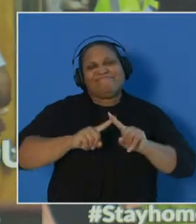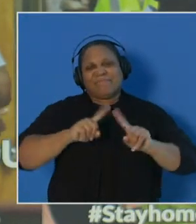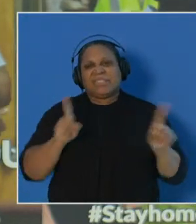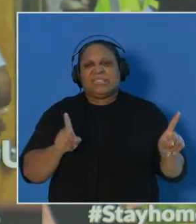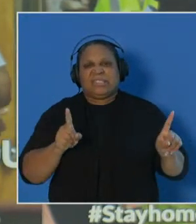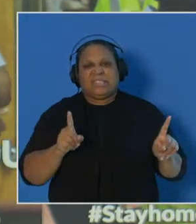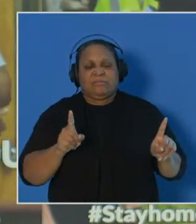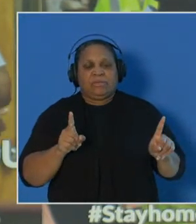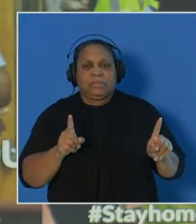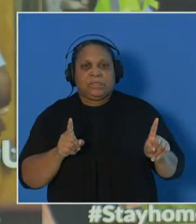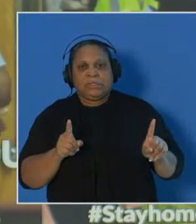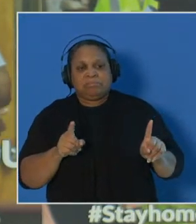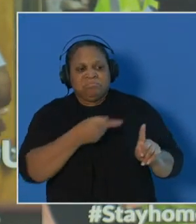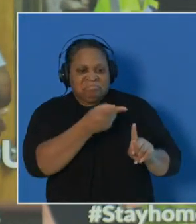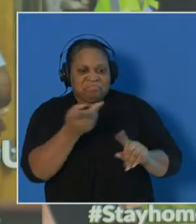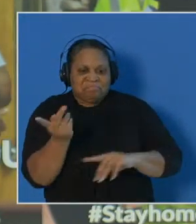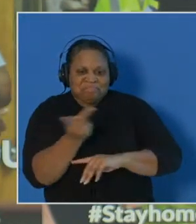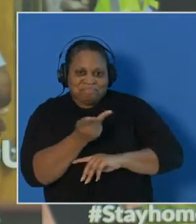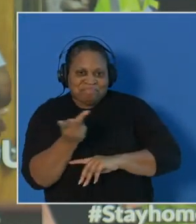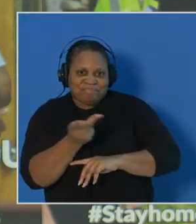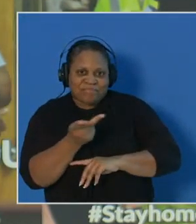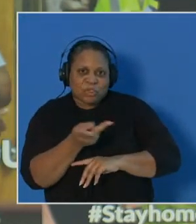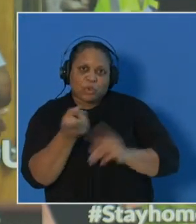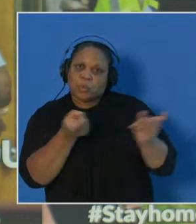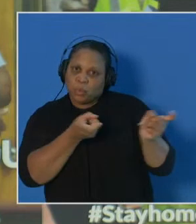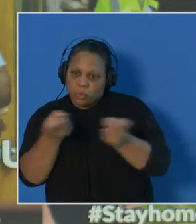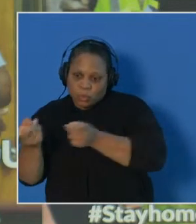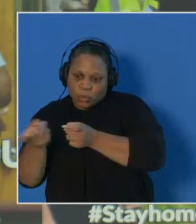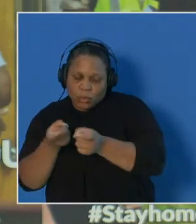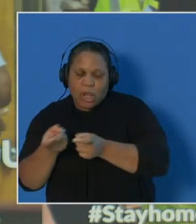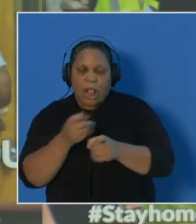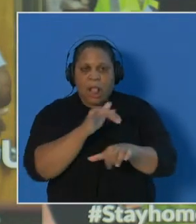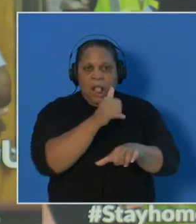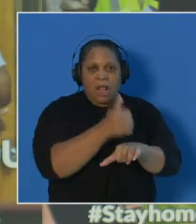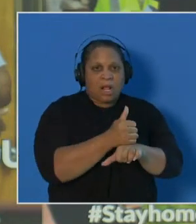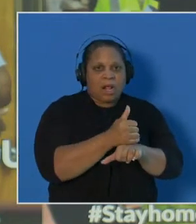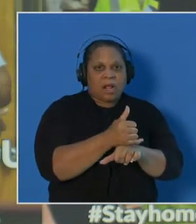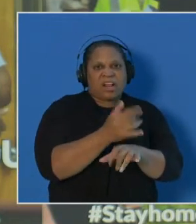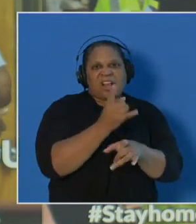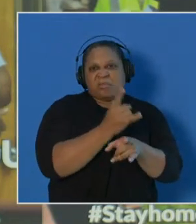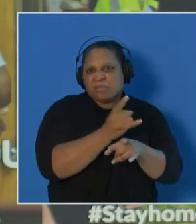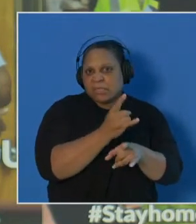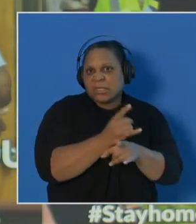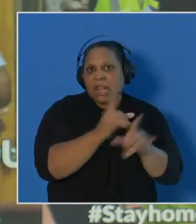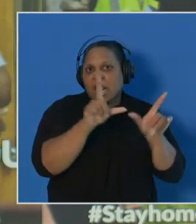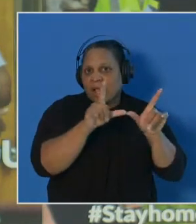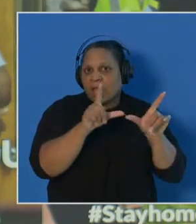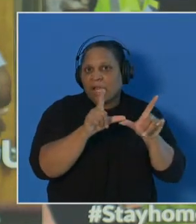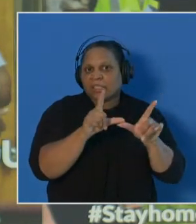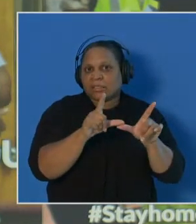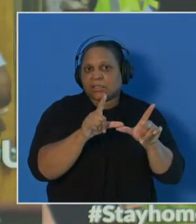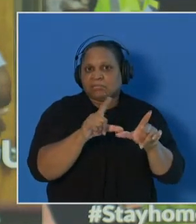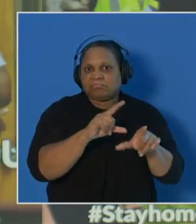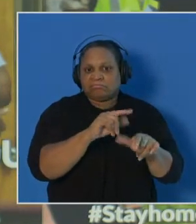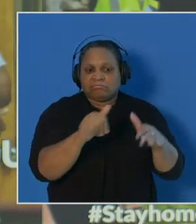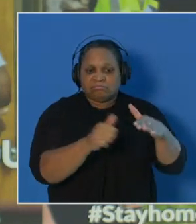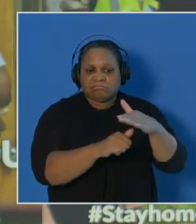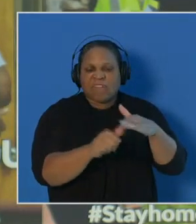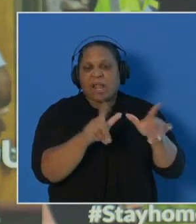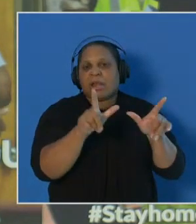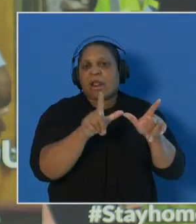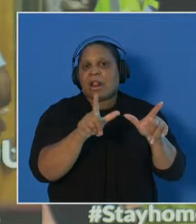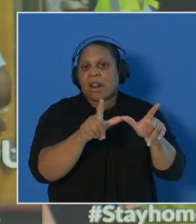in the way in which these facilities are governed. Clubs and liquor license establishments are regulated under the